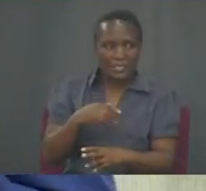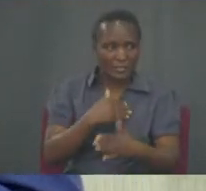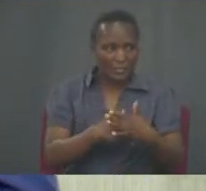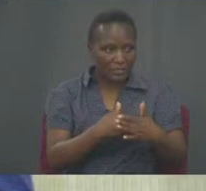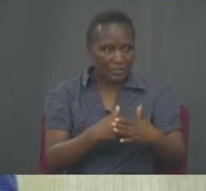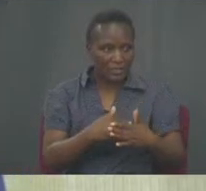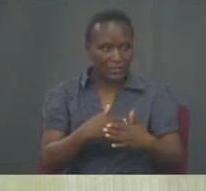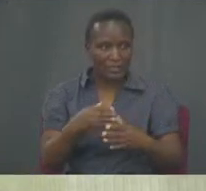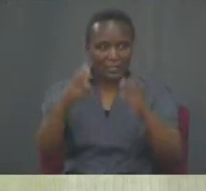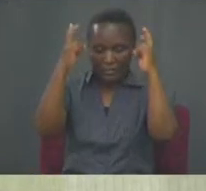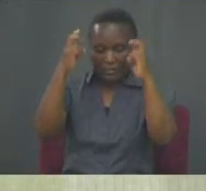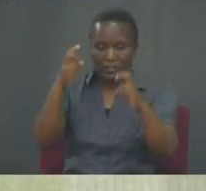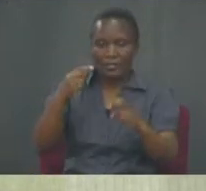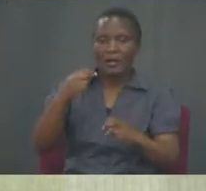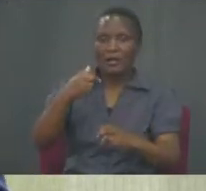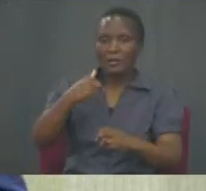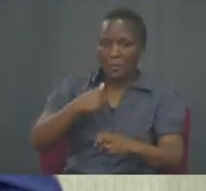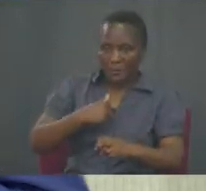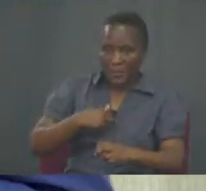chariots of iron."